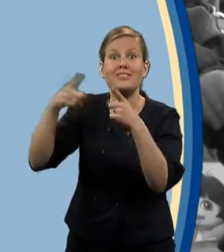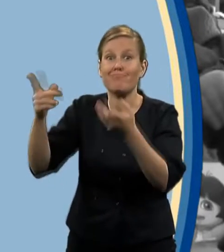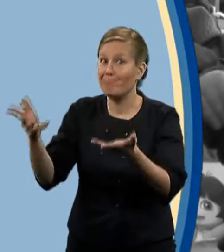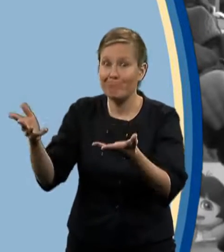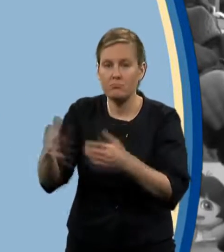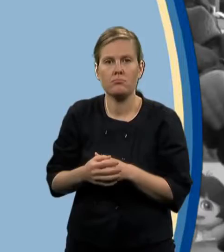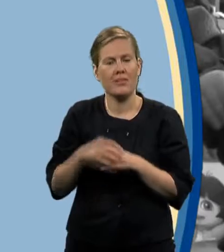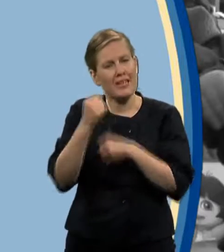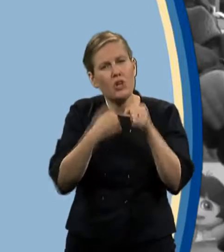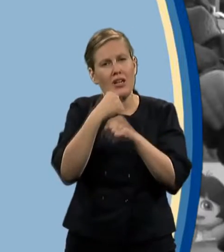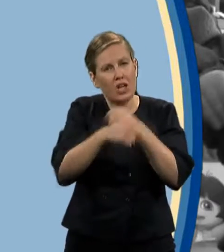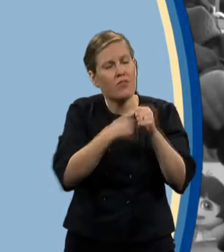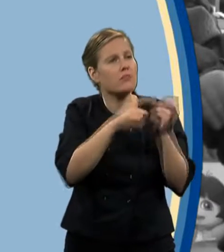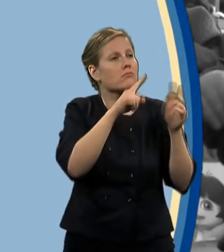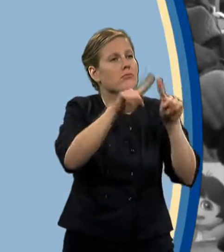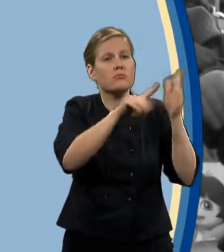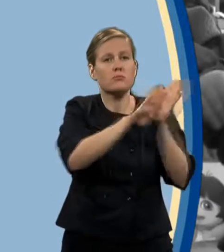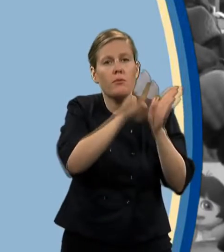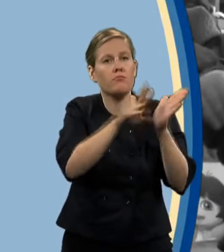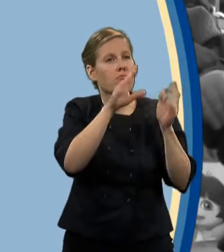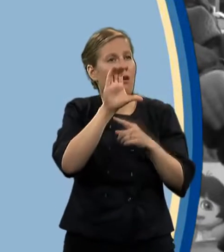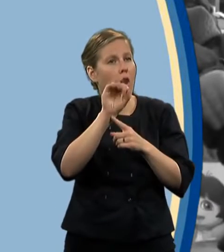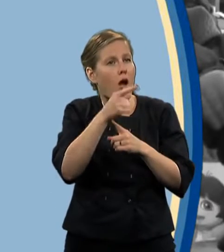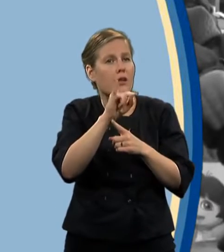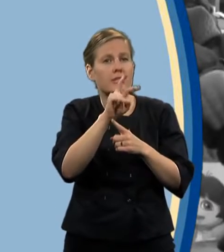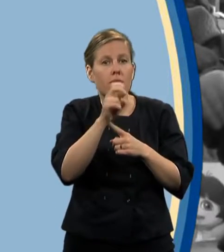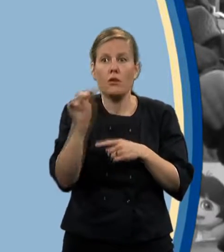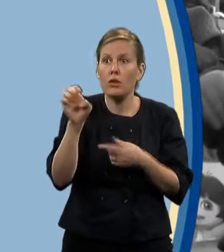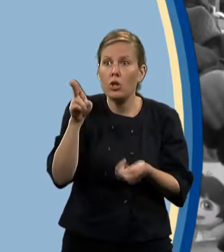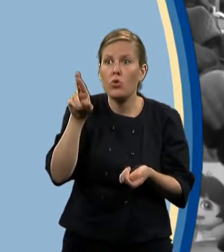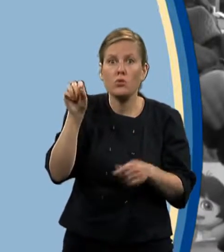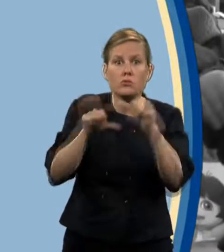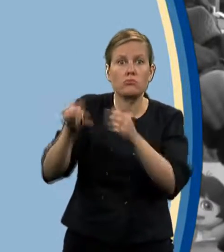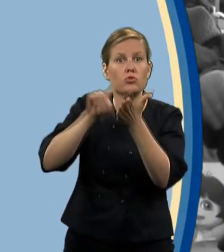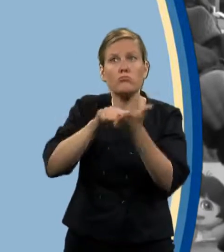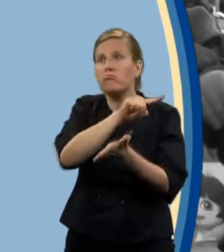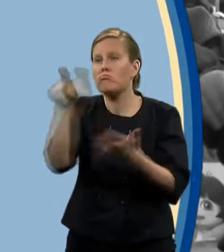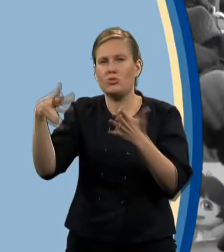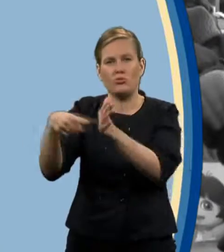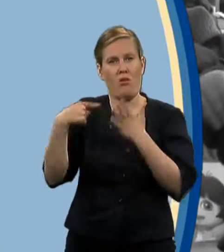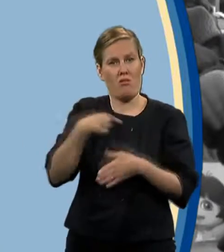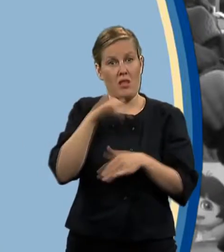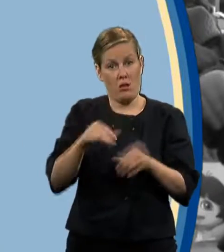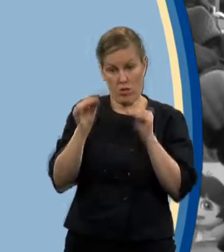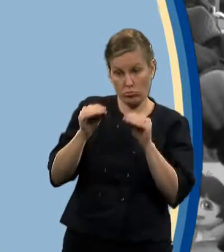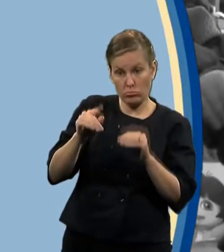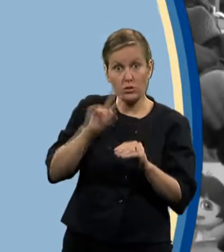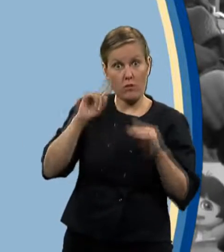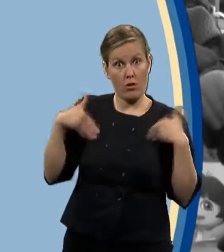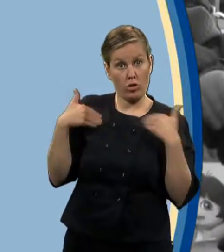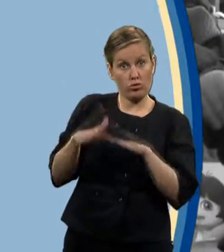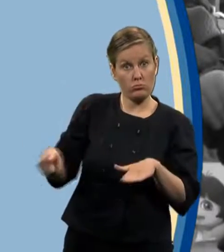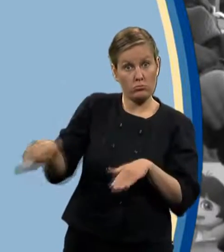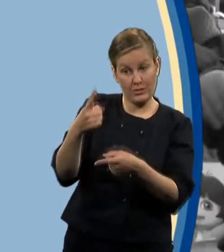this reason, decades of developmental cognitive neuroscience research teach us that exposing a young deaf child to